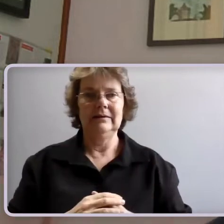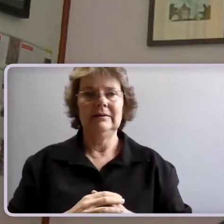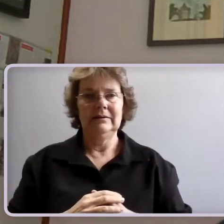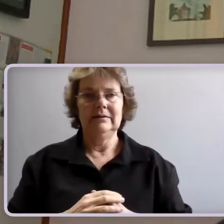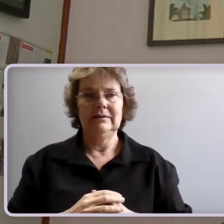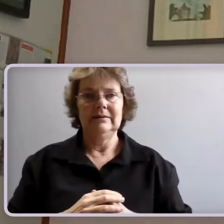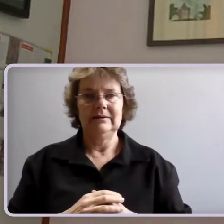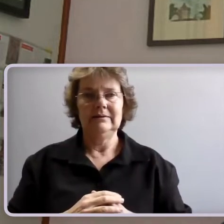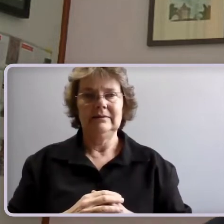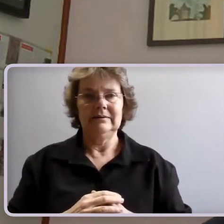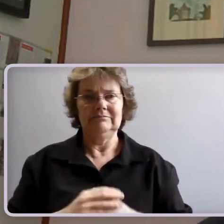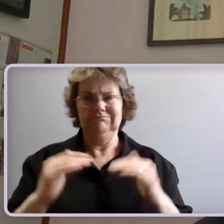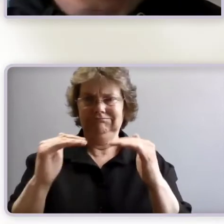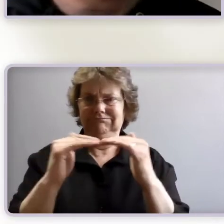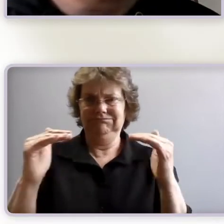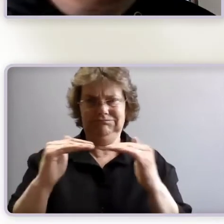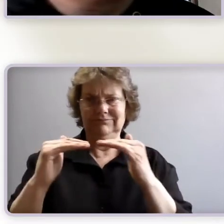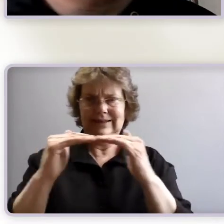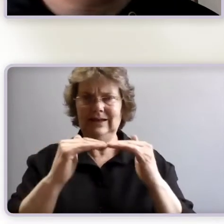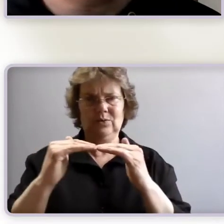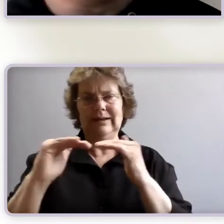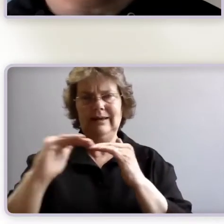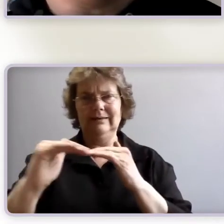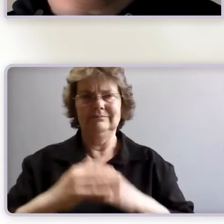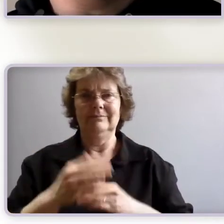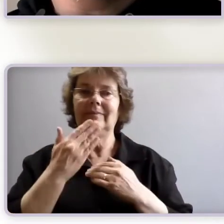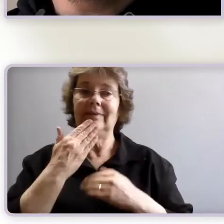and justly. Thanks.